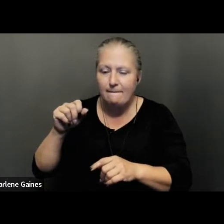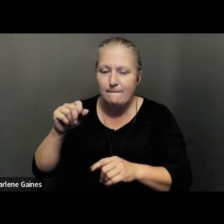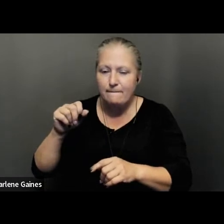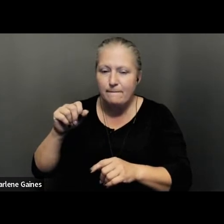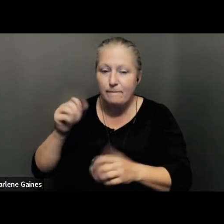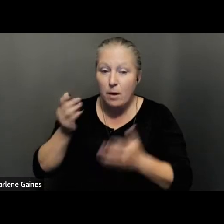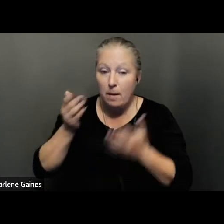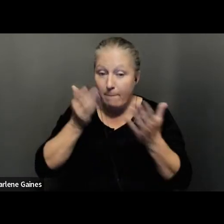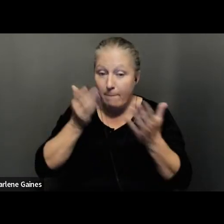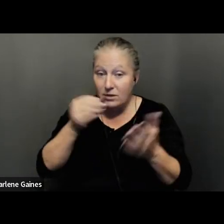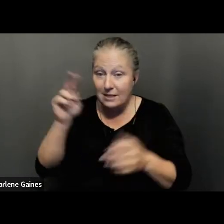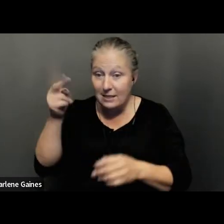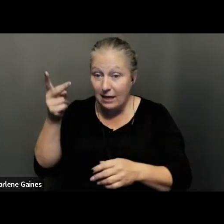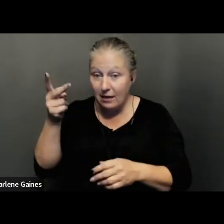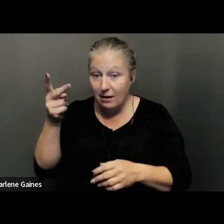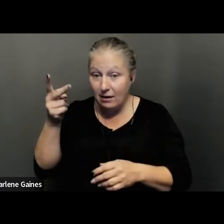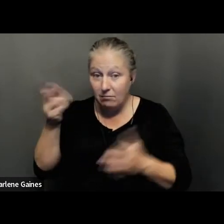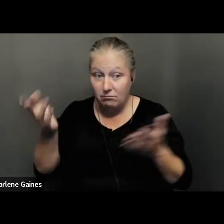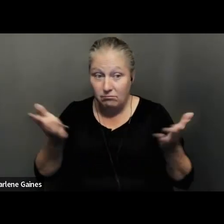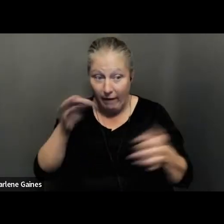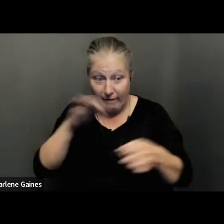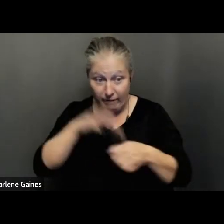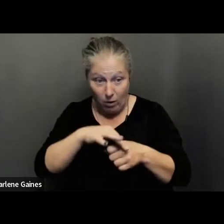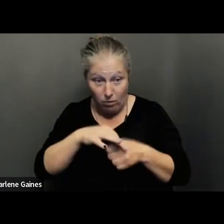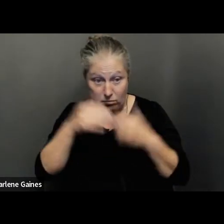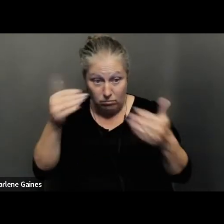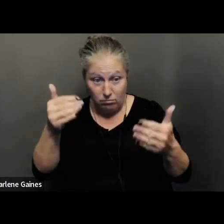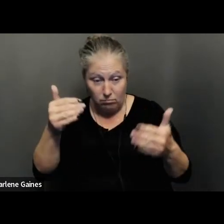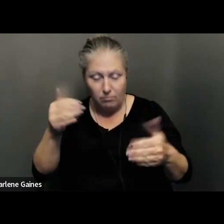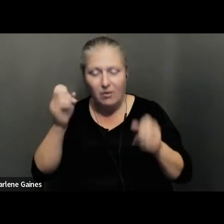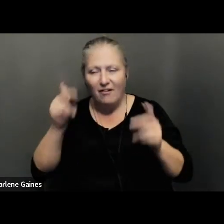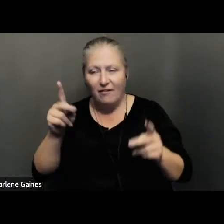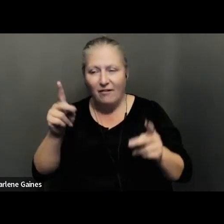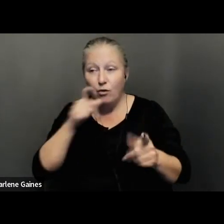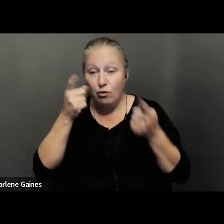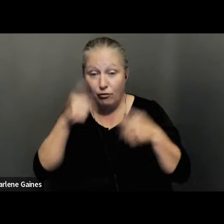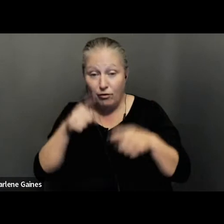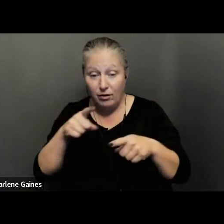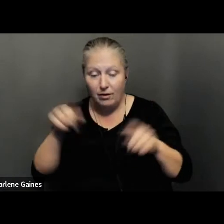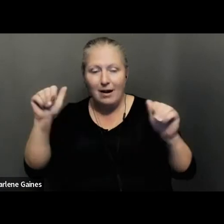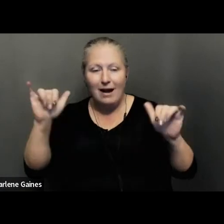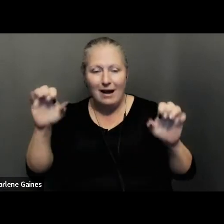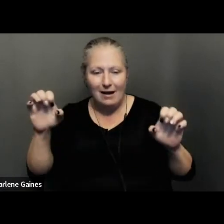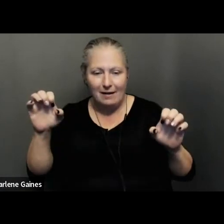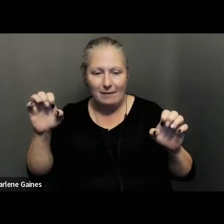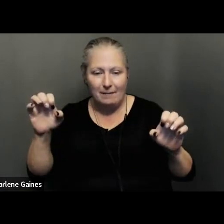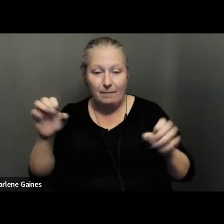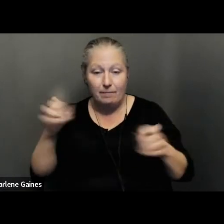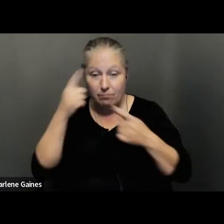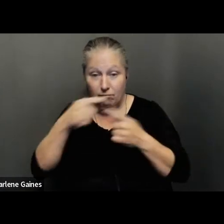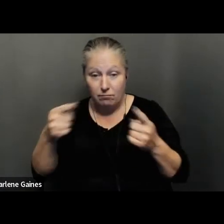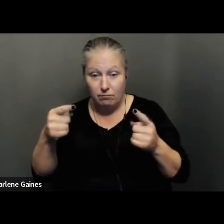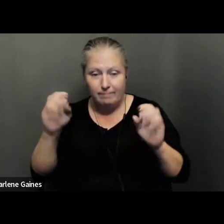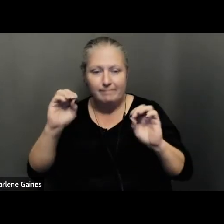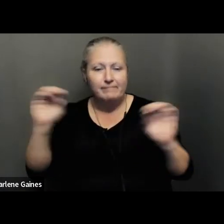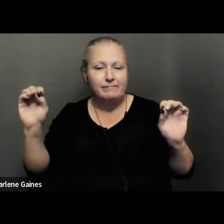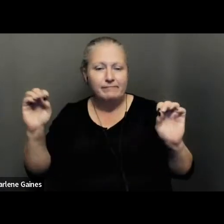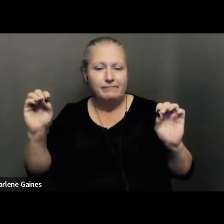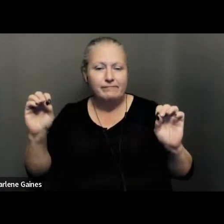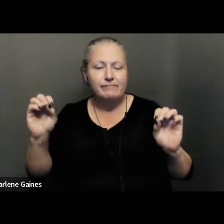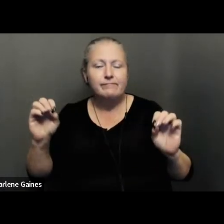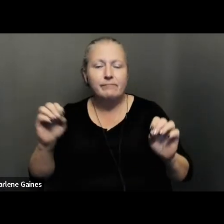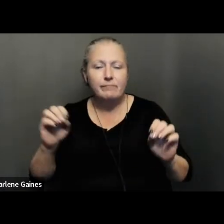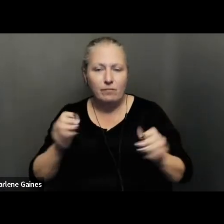there's a motion and a second. No. Can I take the vote? Yeah. All right. All those in favor, please say aye. Aye. Aye. Any opposed? Hearing none, motion